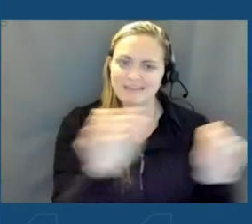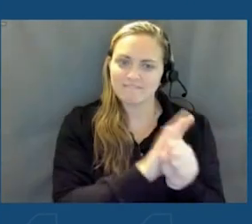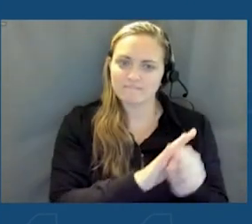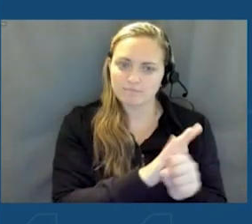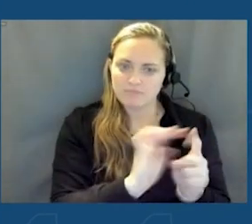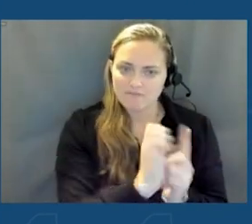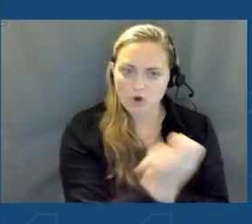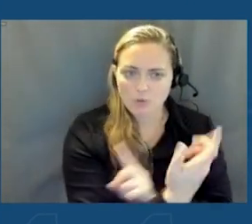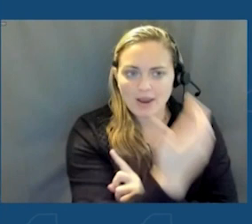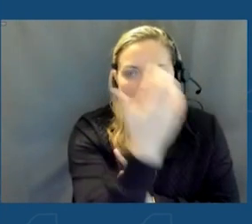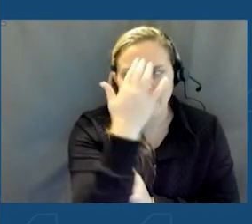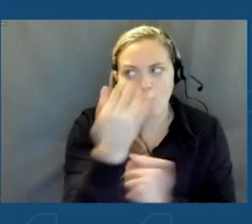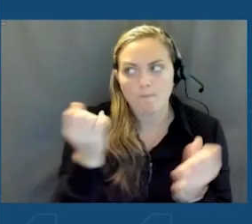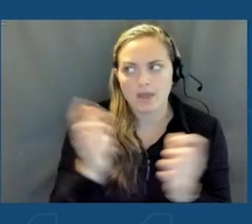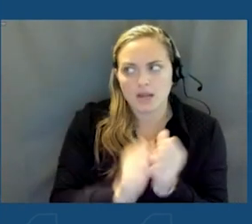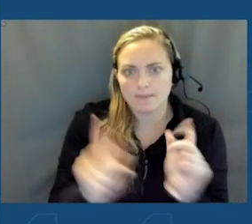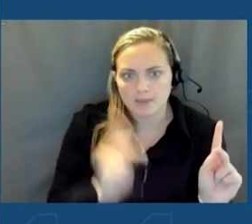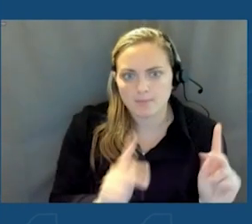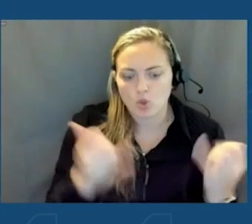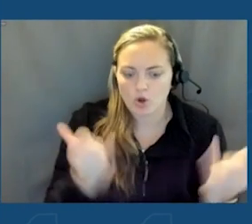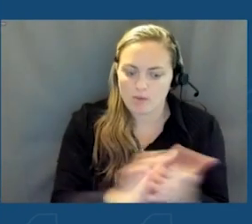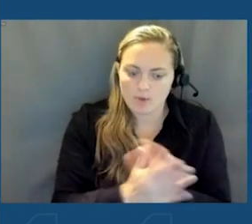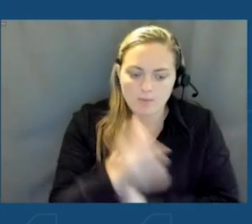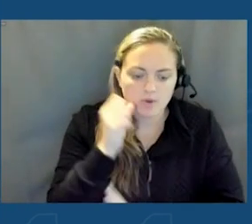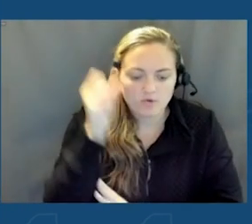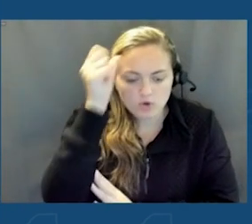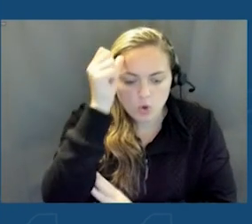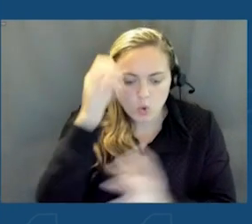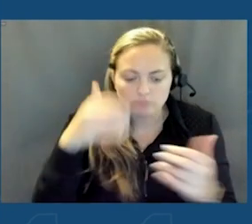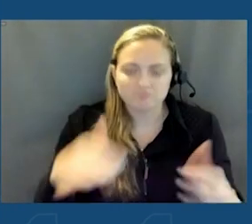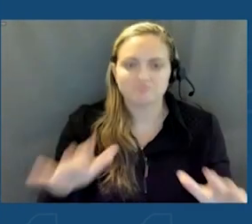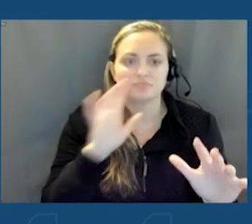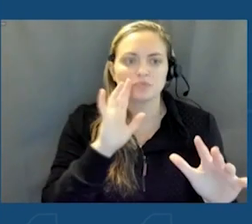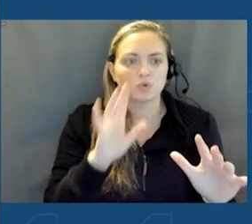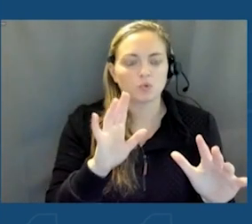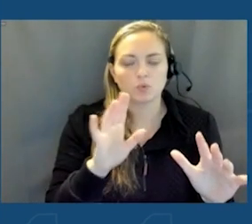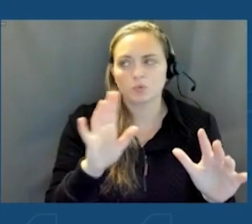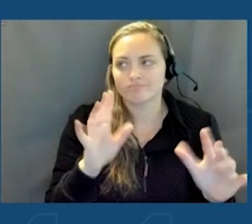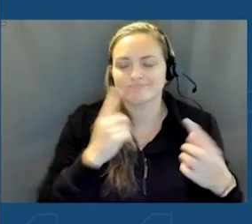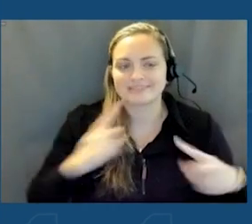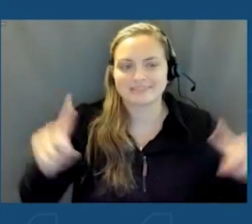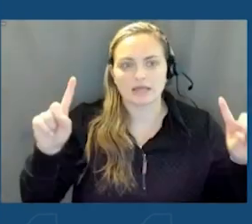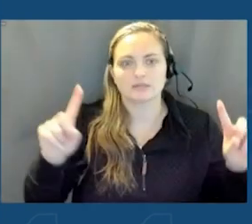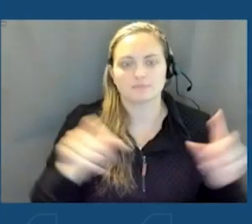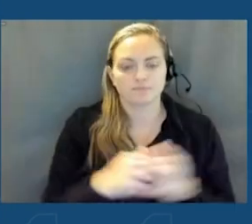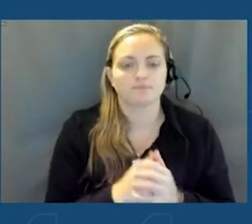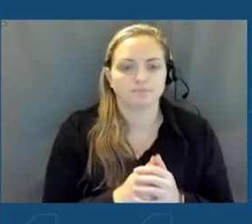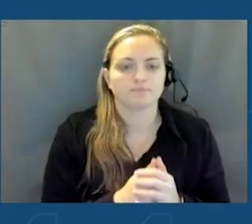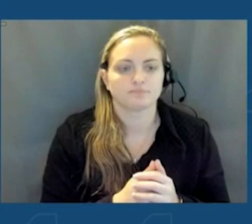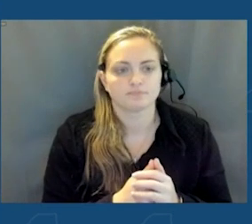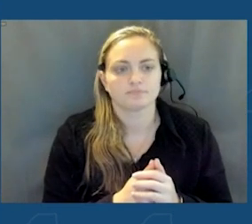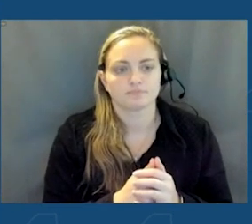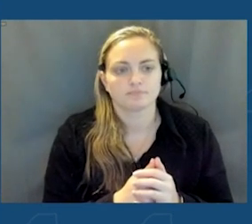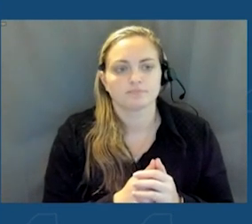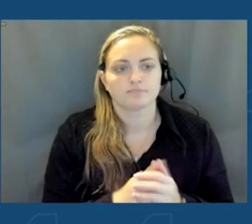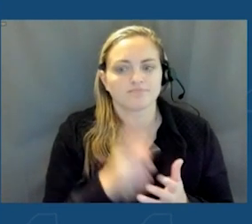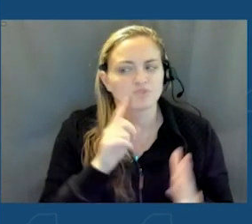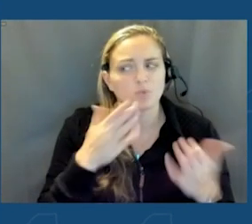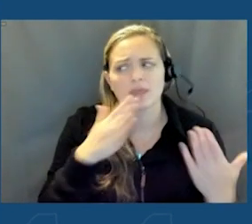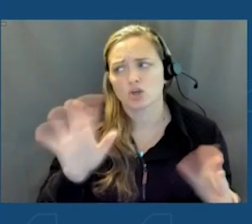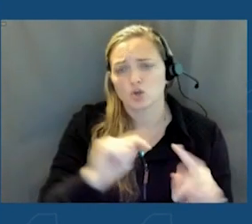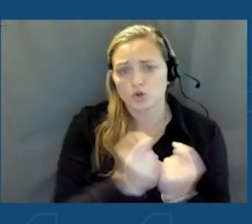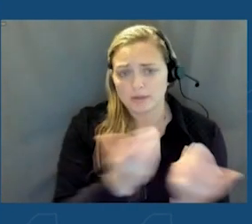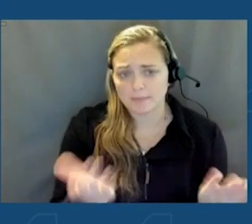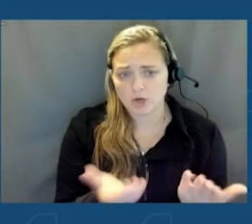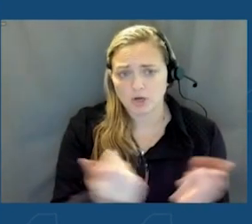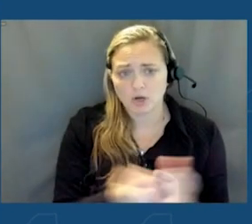now adults off onto paths of great success. So thank you to you and your incredible team here as well. We'll